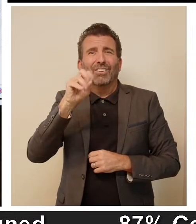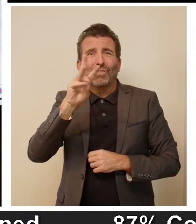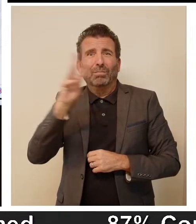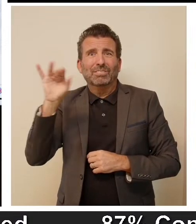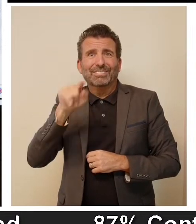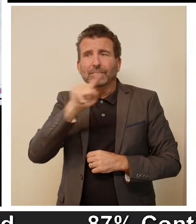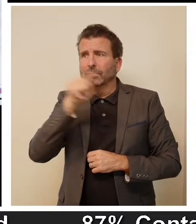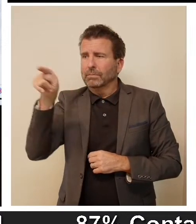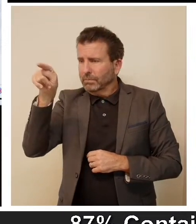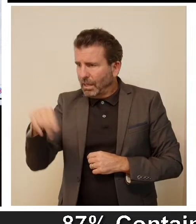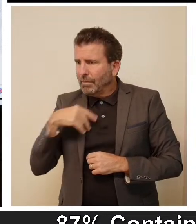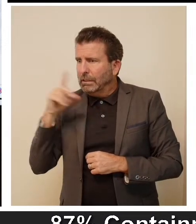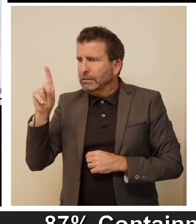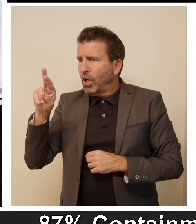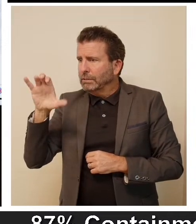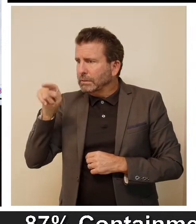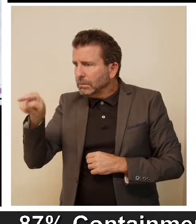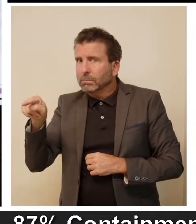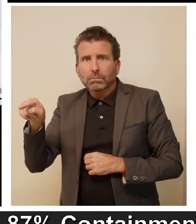www.gov/DRC.